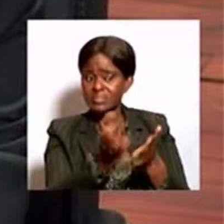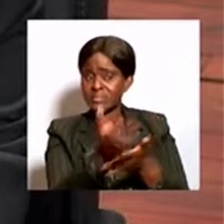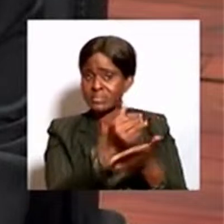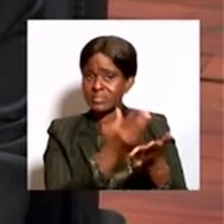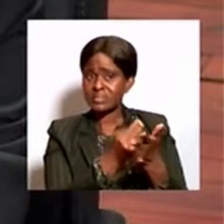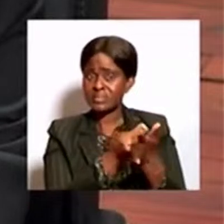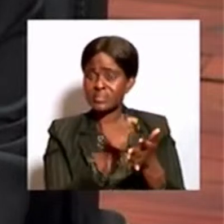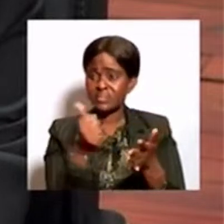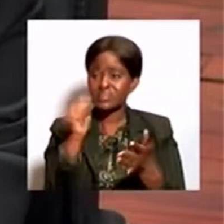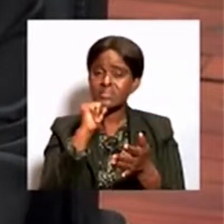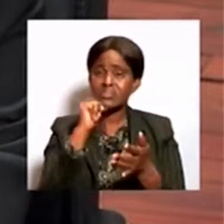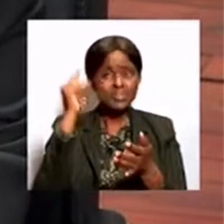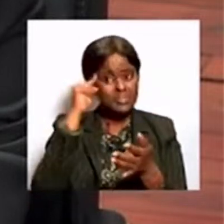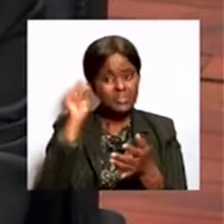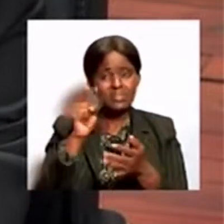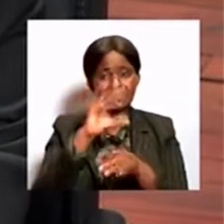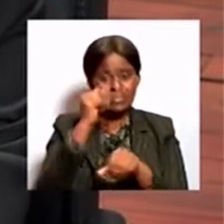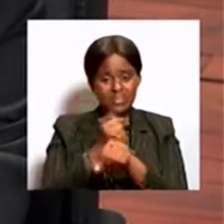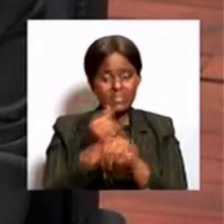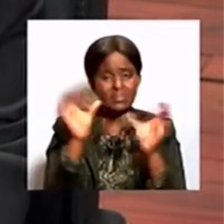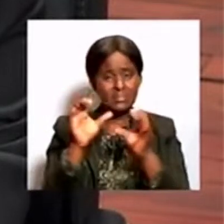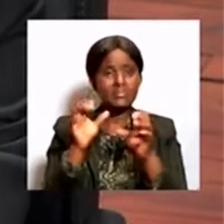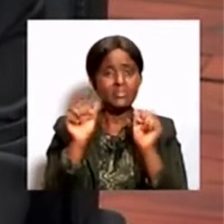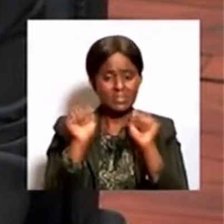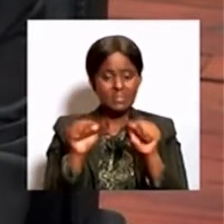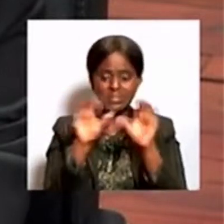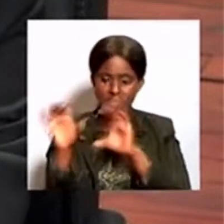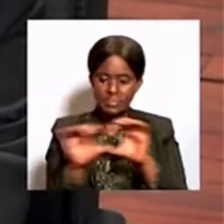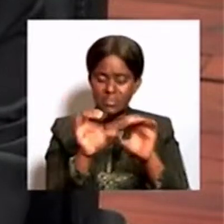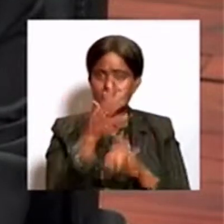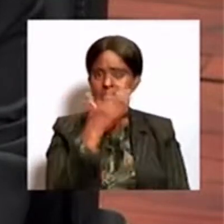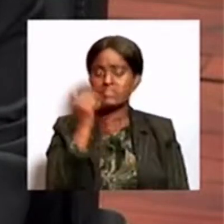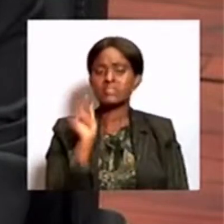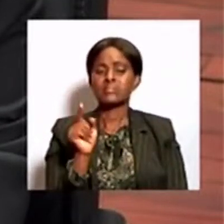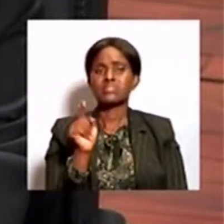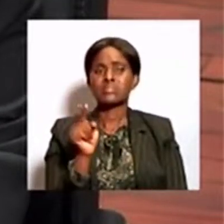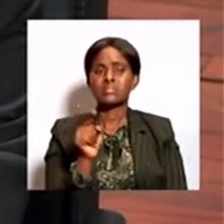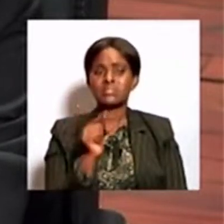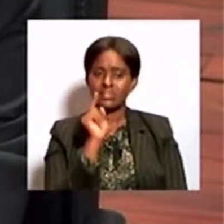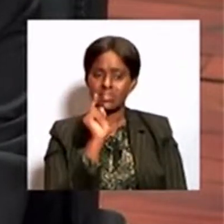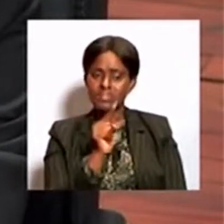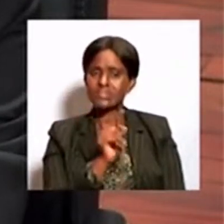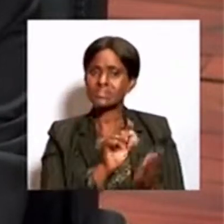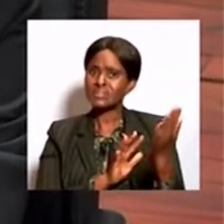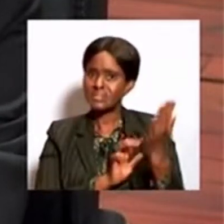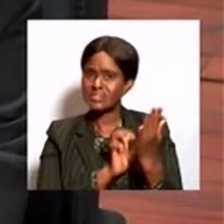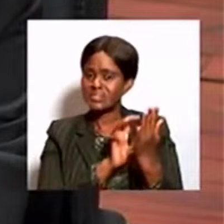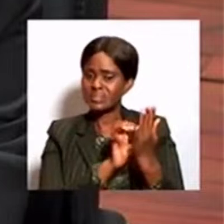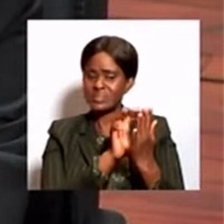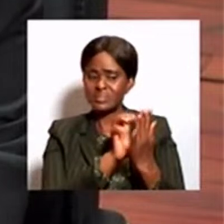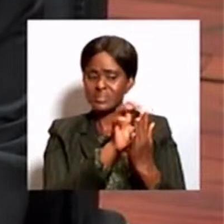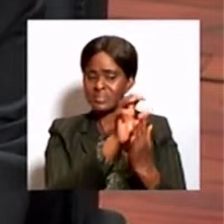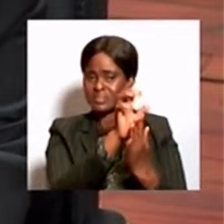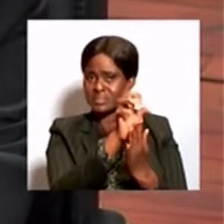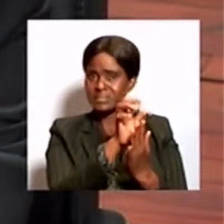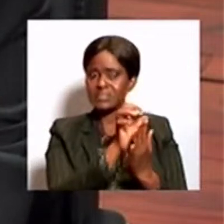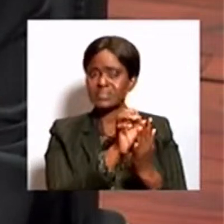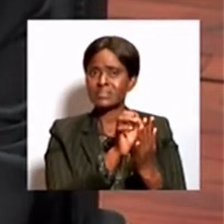Don't you think Chongwe Council can do better? This cancer,